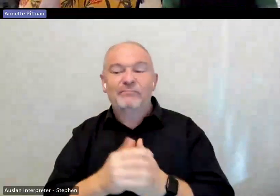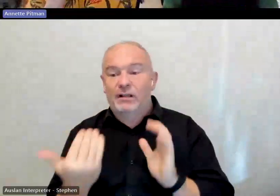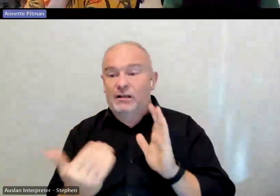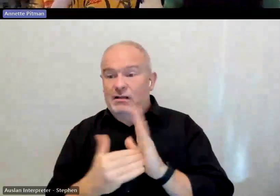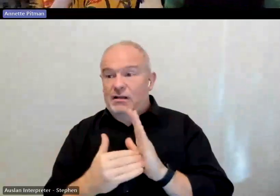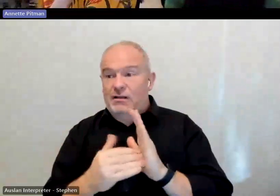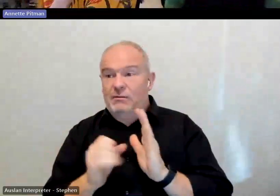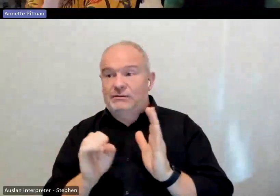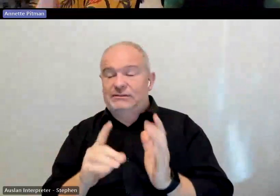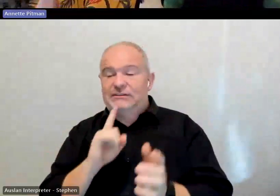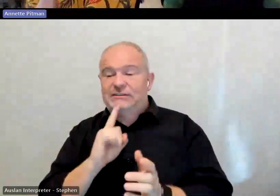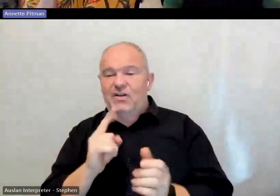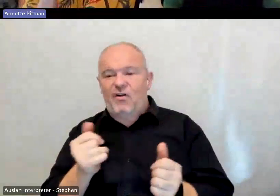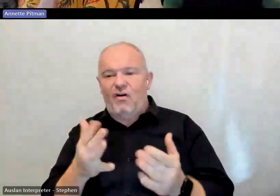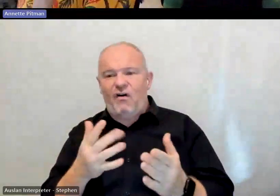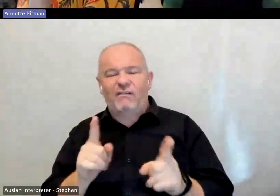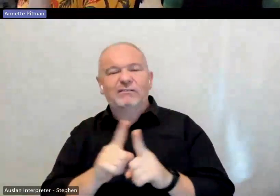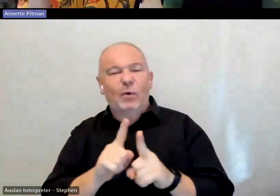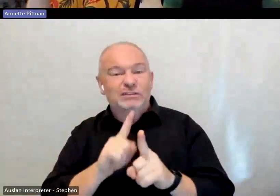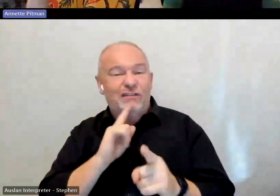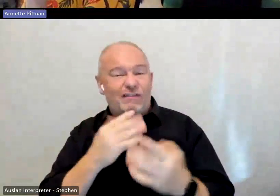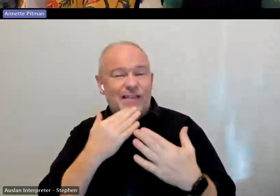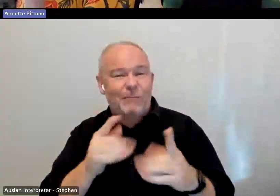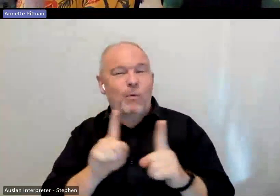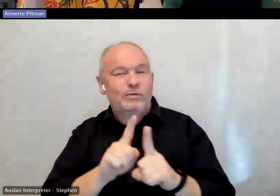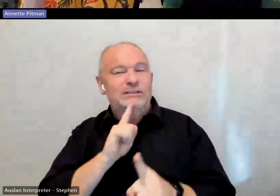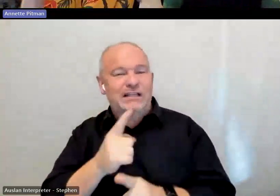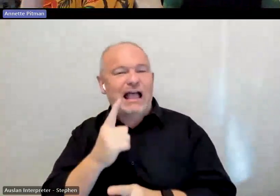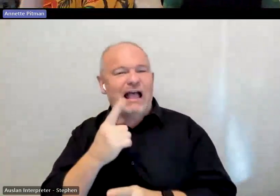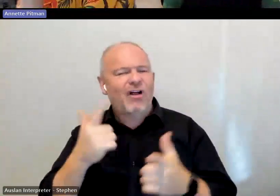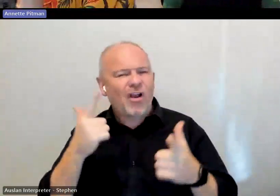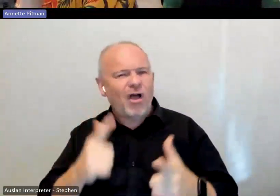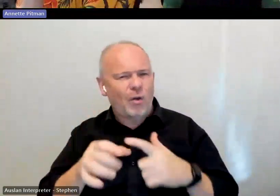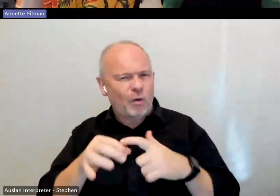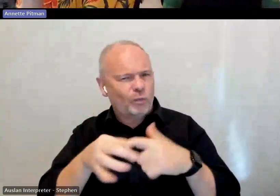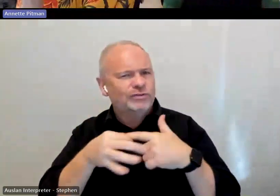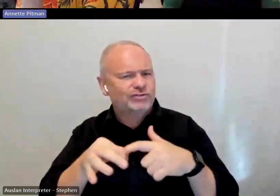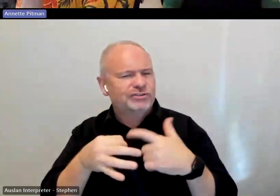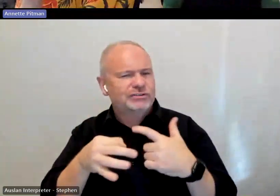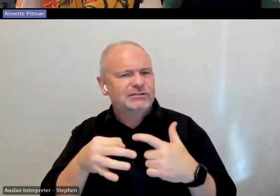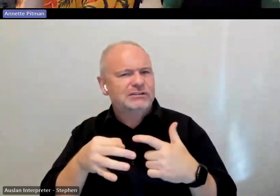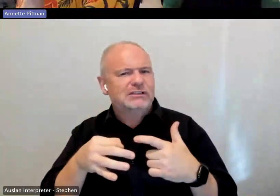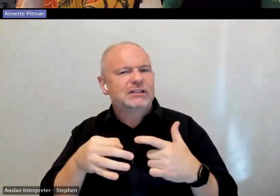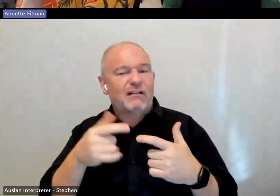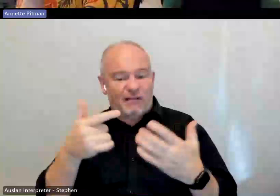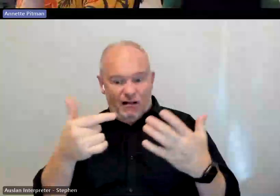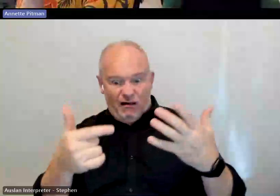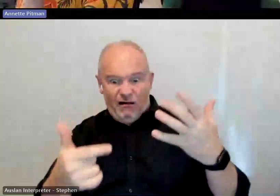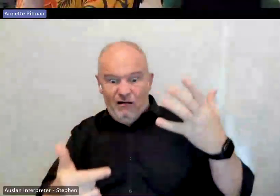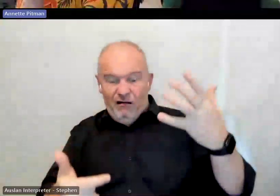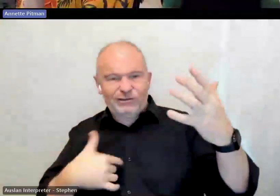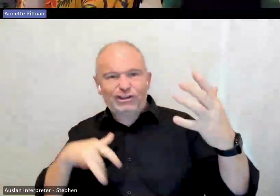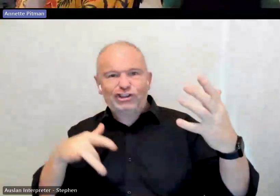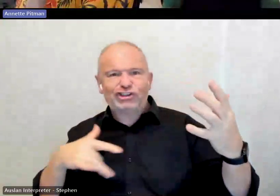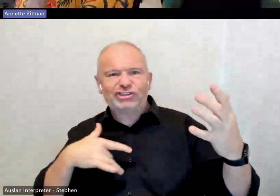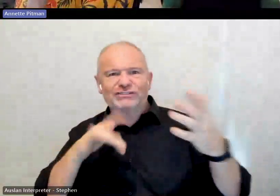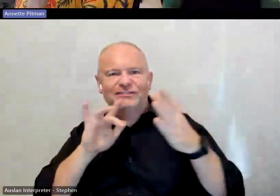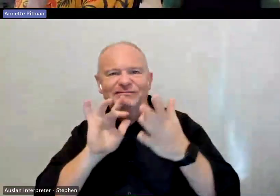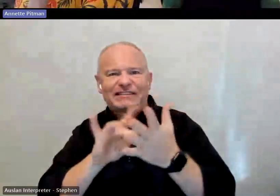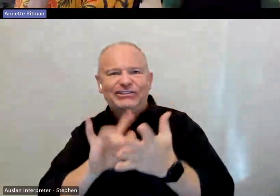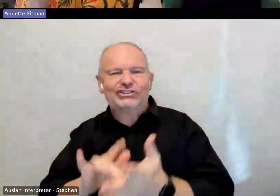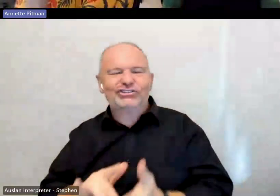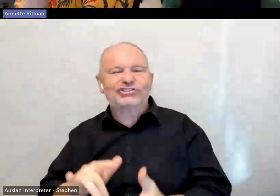in and also say thank you, but also say that there were an awful lot of questions that that were listed here that didn't get answered. So